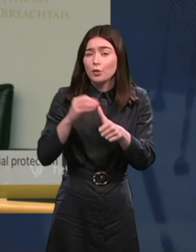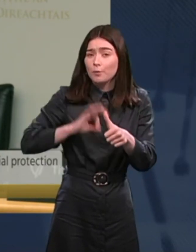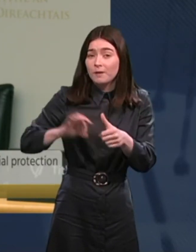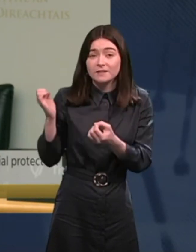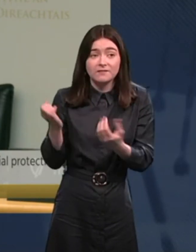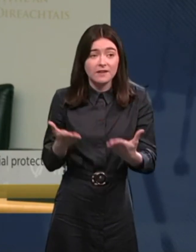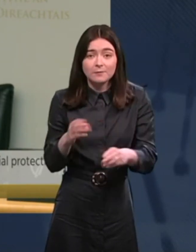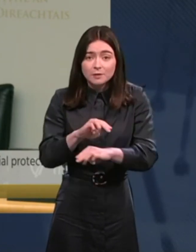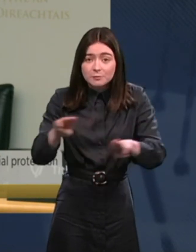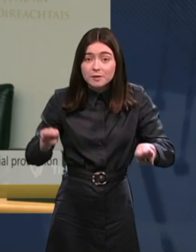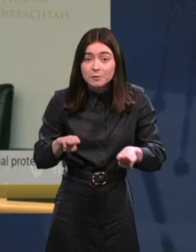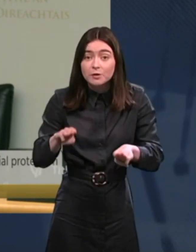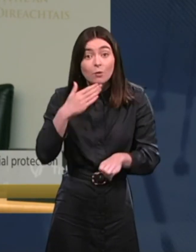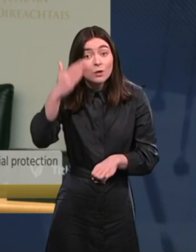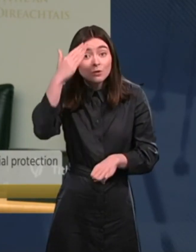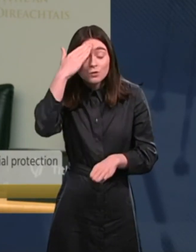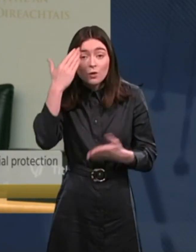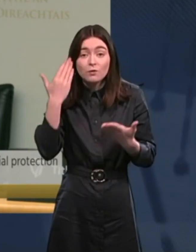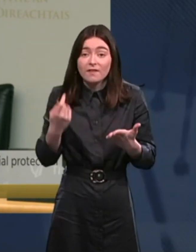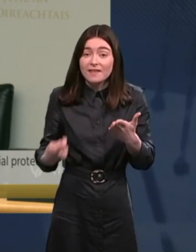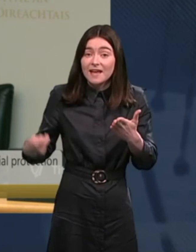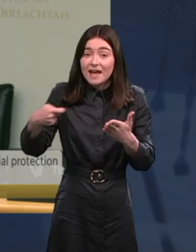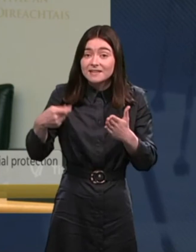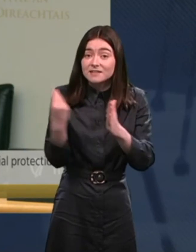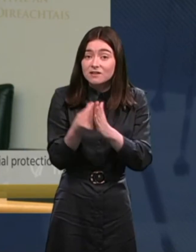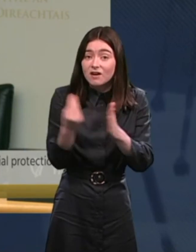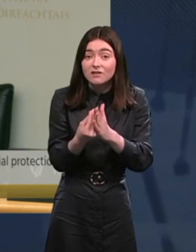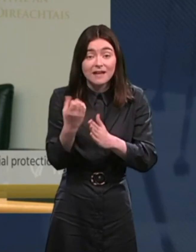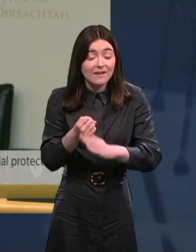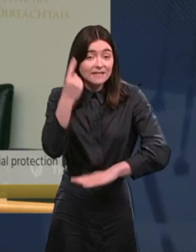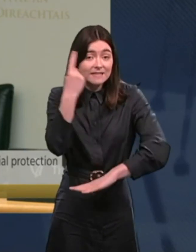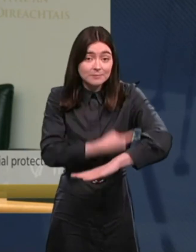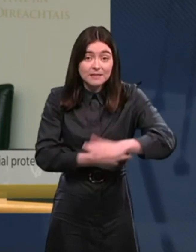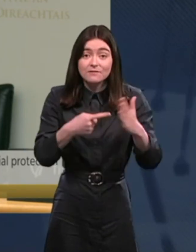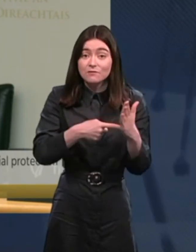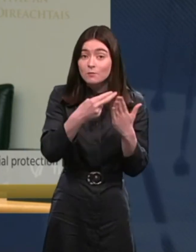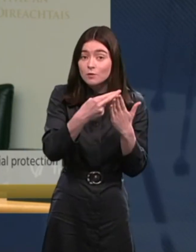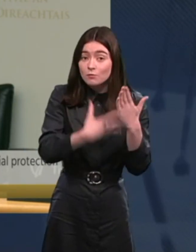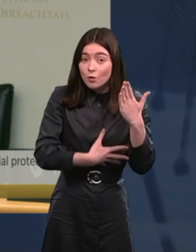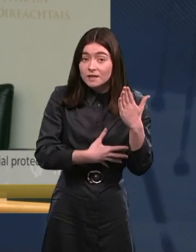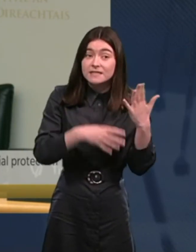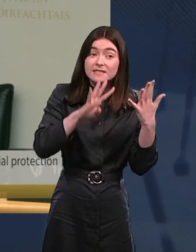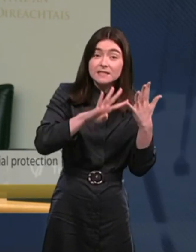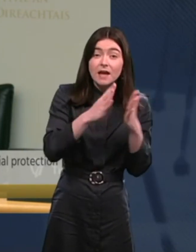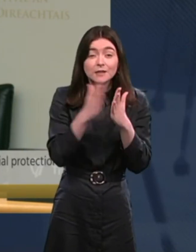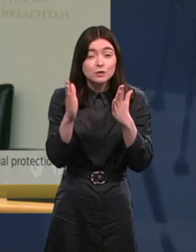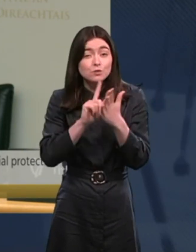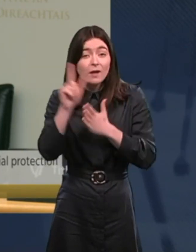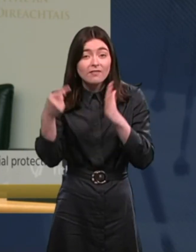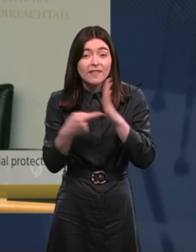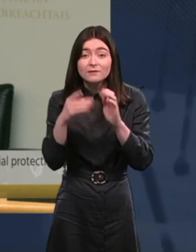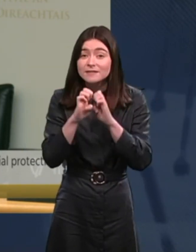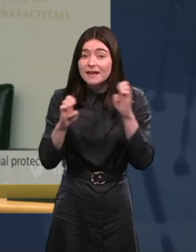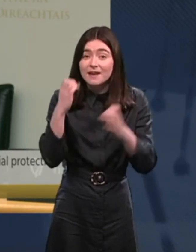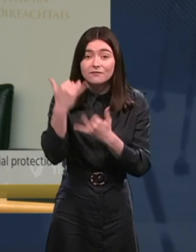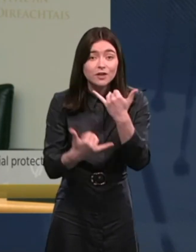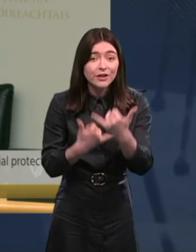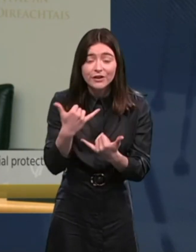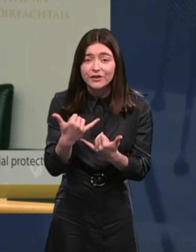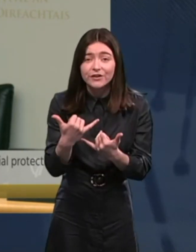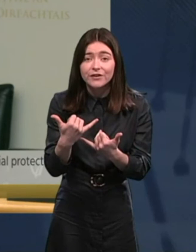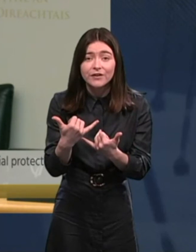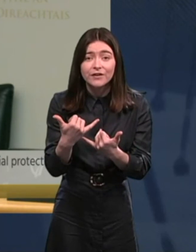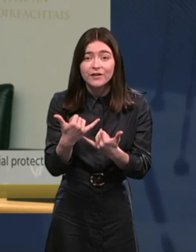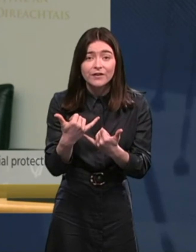people, like, we know that the added cost of having a disability from the report is 9,000 to 12,000 annually. And, that's obviously a